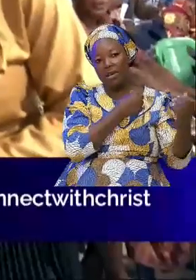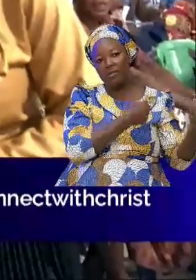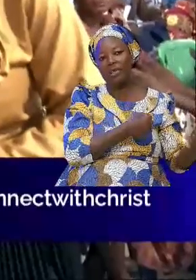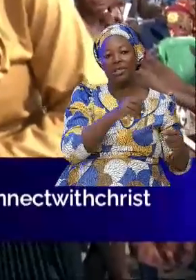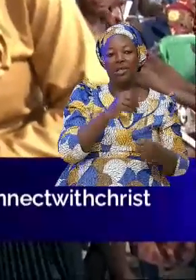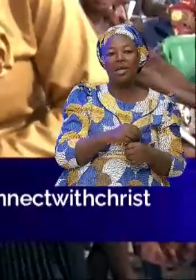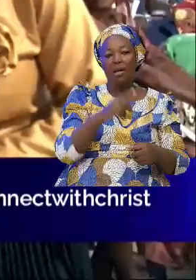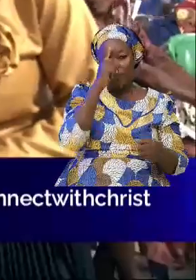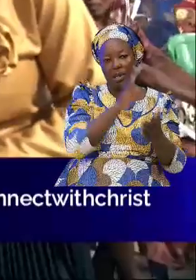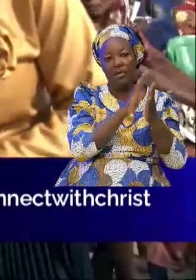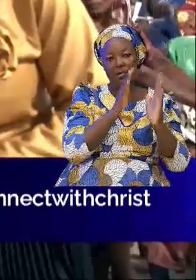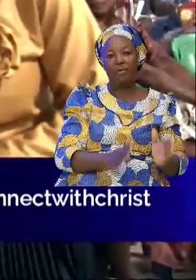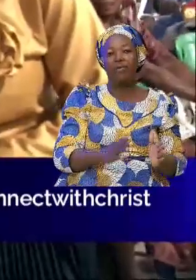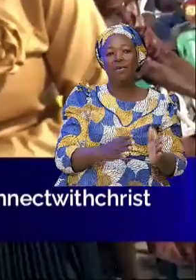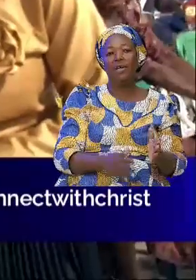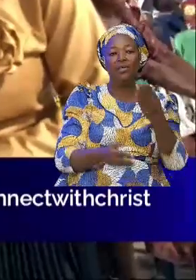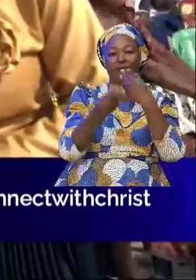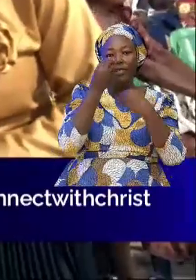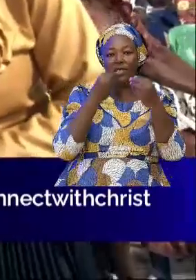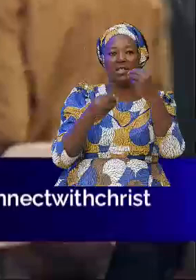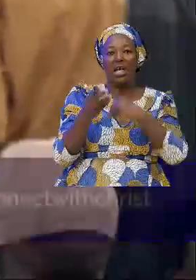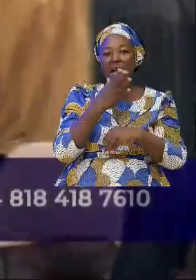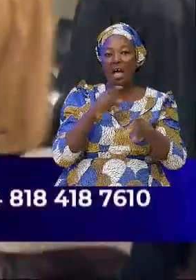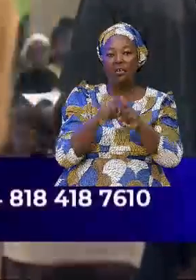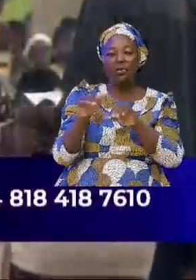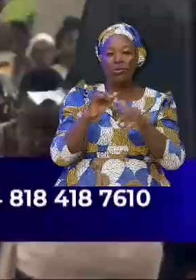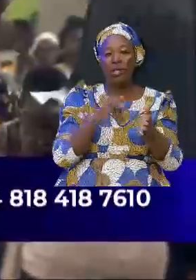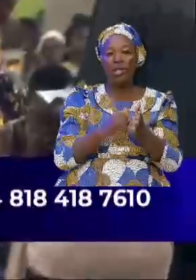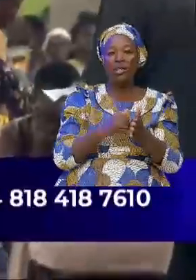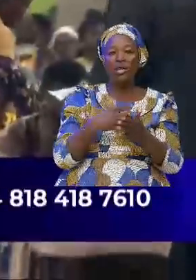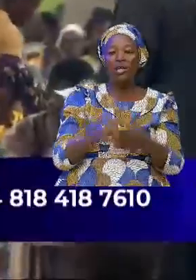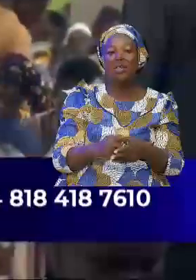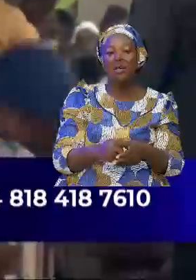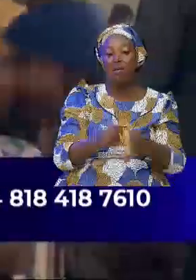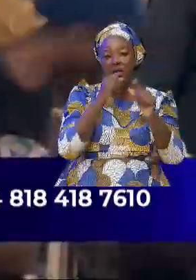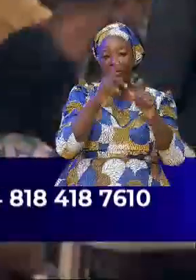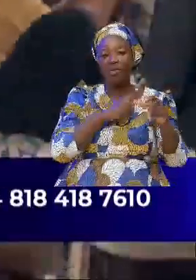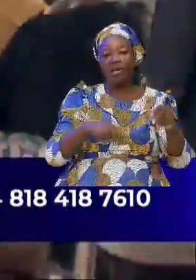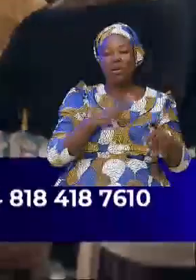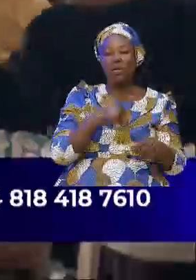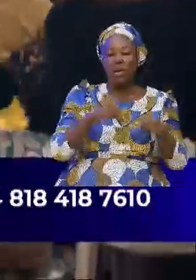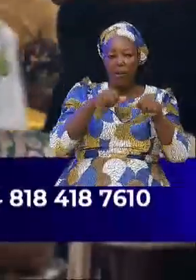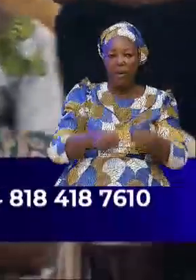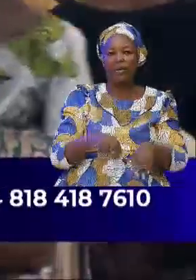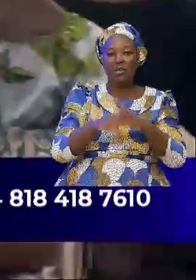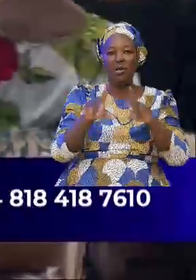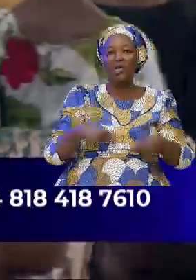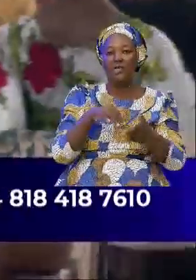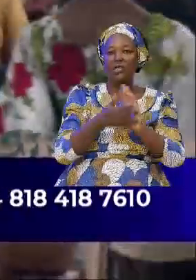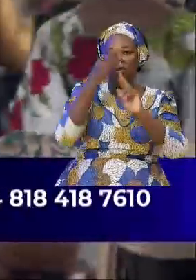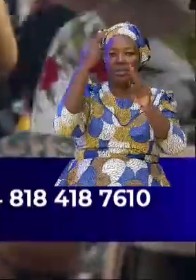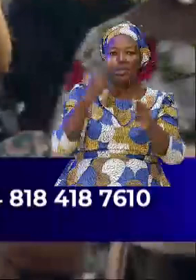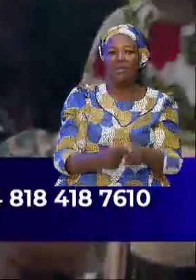this believers' banquet. As we do, the blessings of God will abound in your